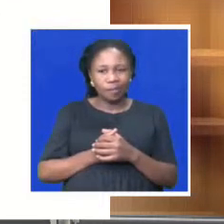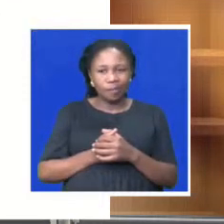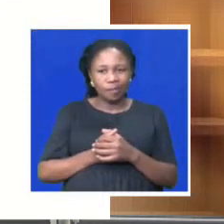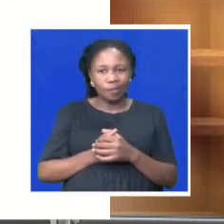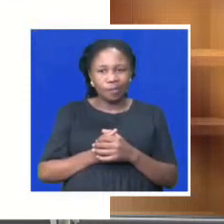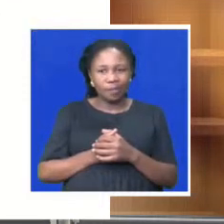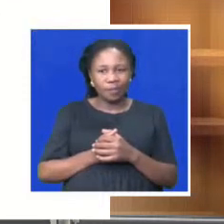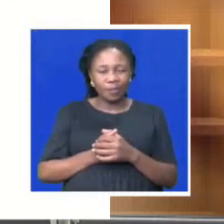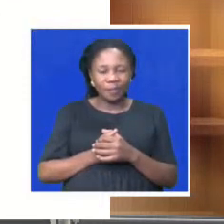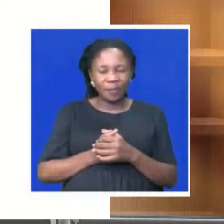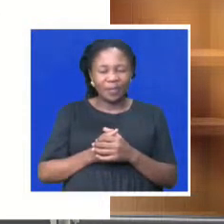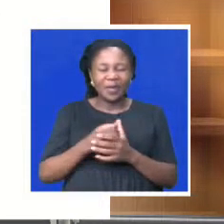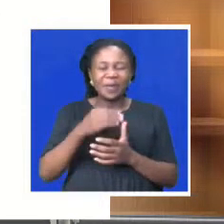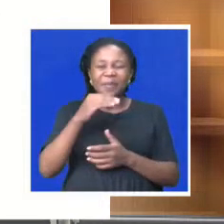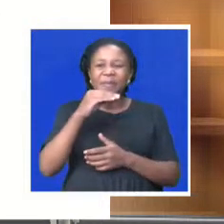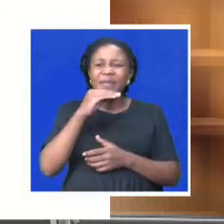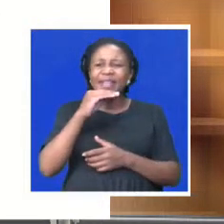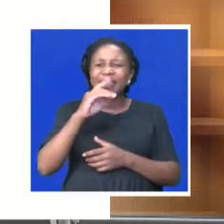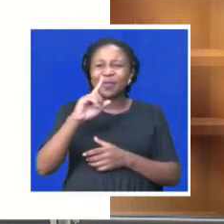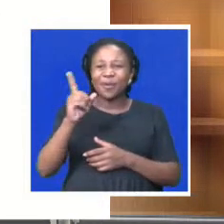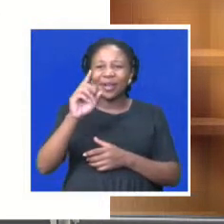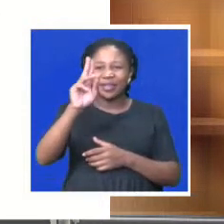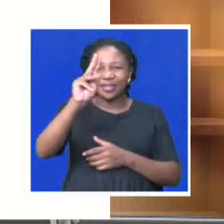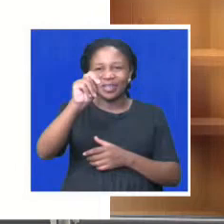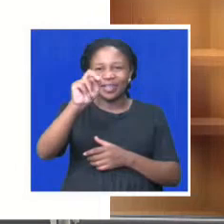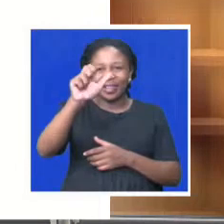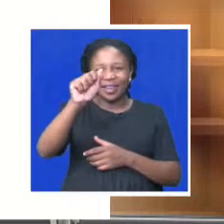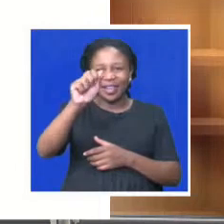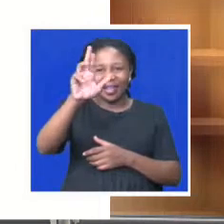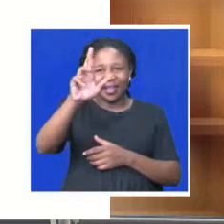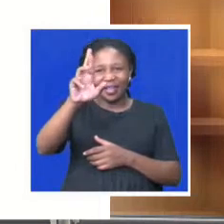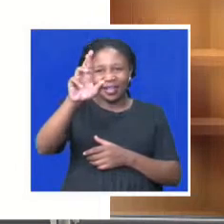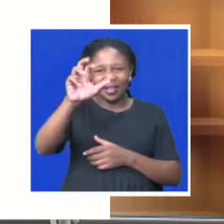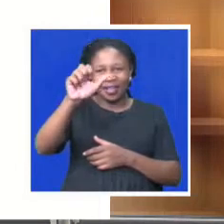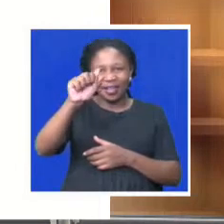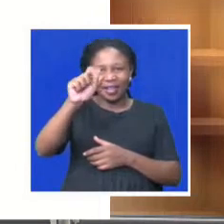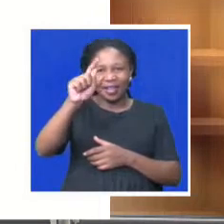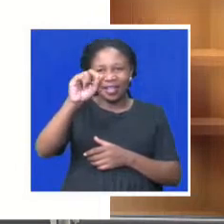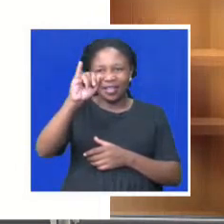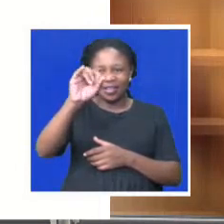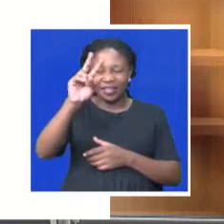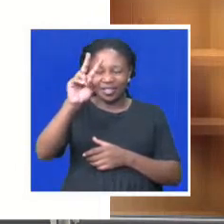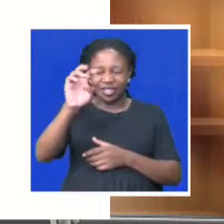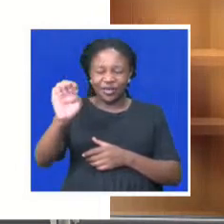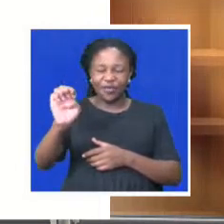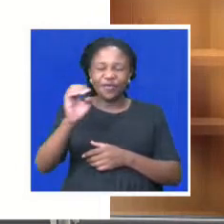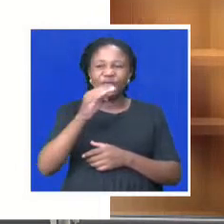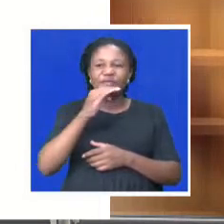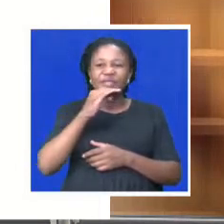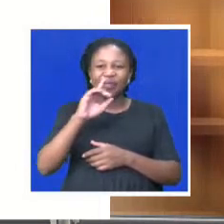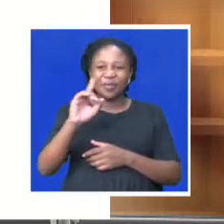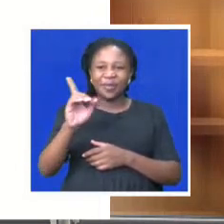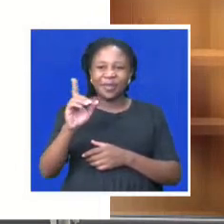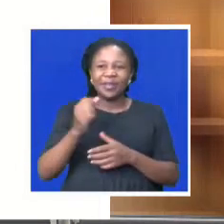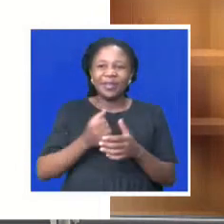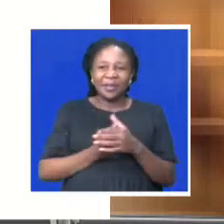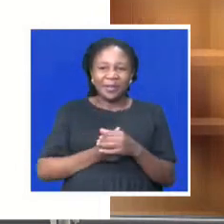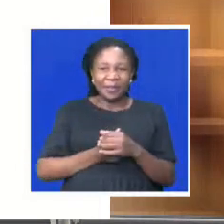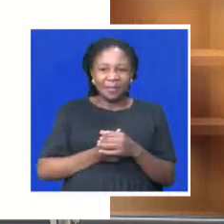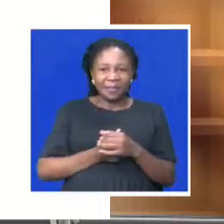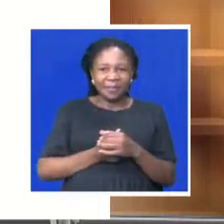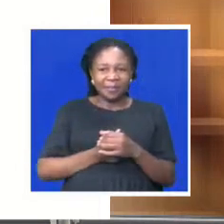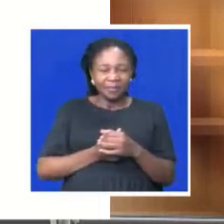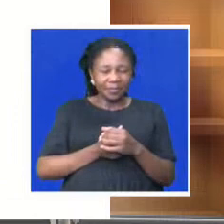learner. What is a narrative text then? A narrative text is a story. It's a